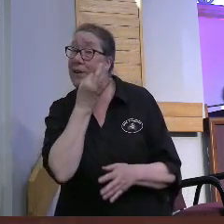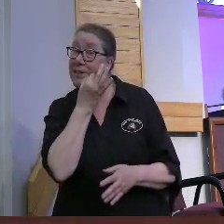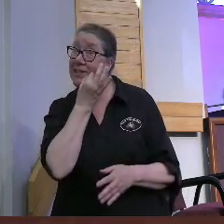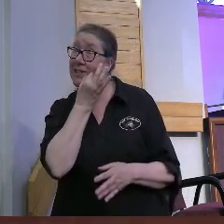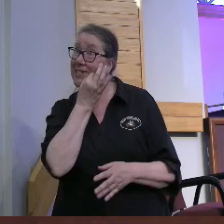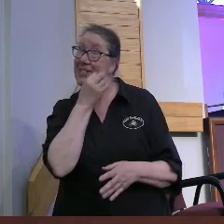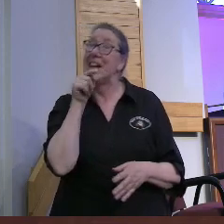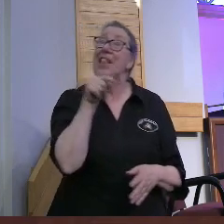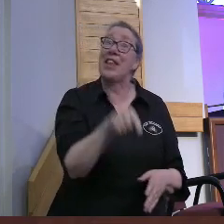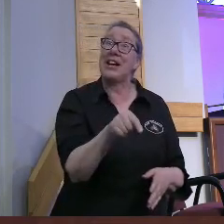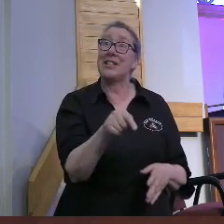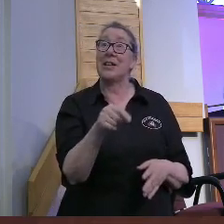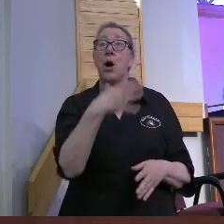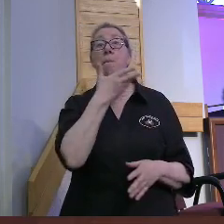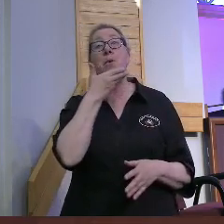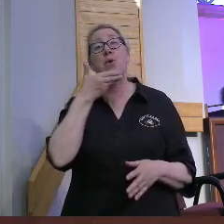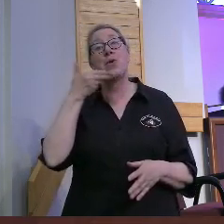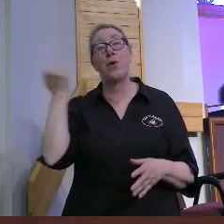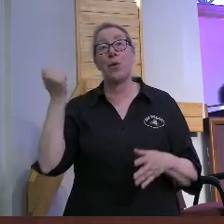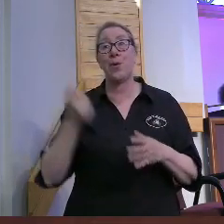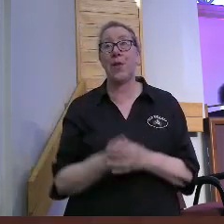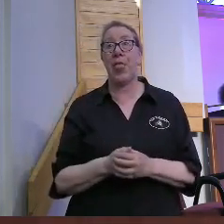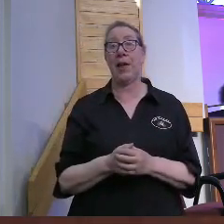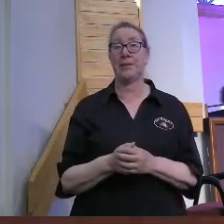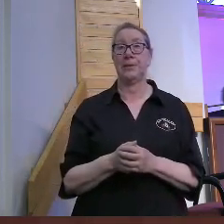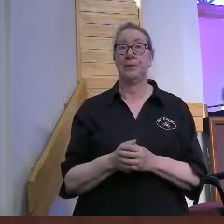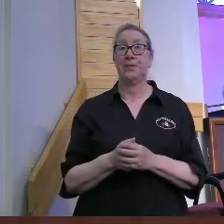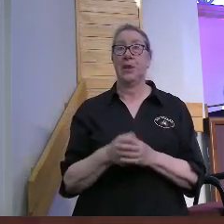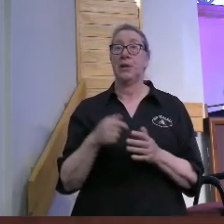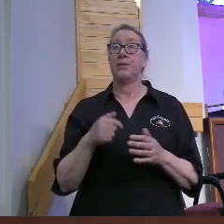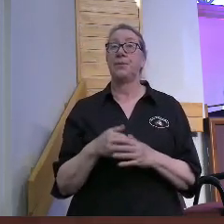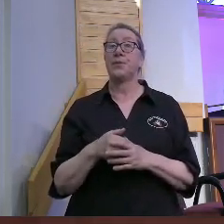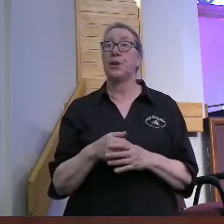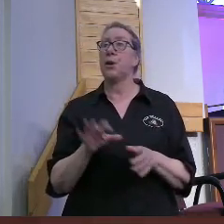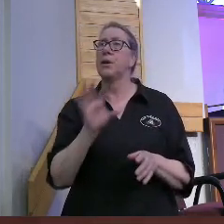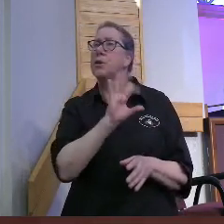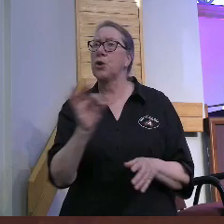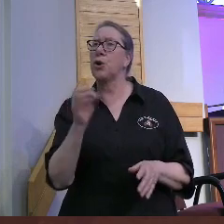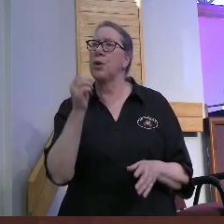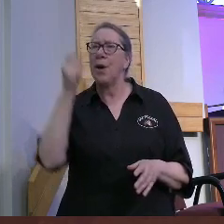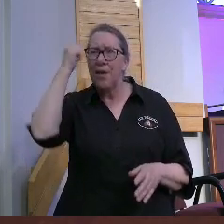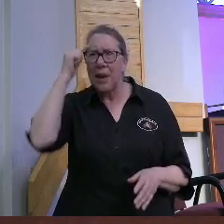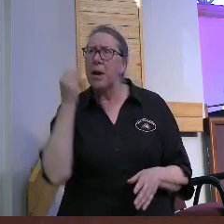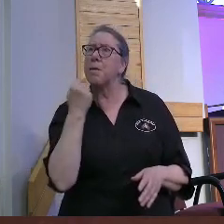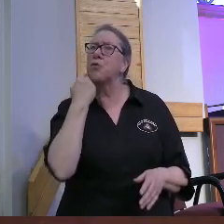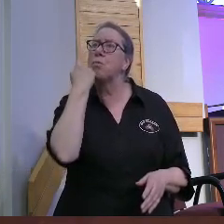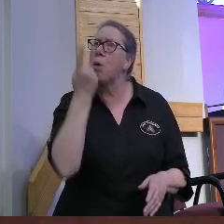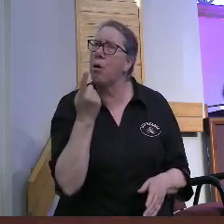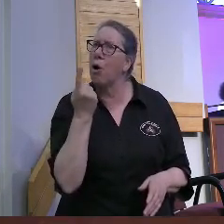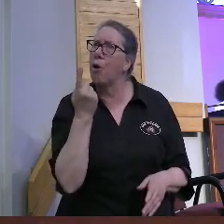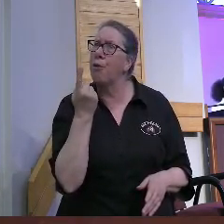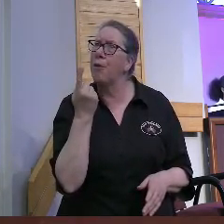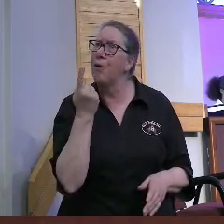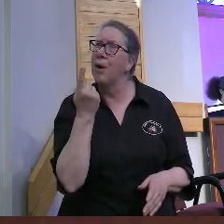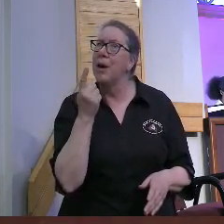clothed the grass of the fields, which today is and tomorrow is thrown into the oven, will he not much more clothe